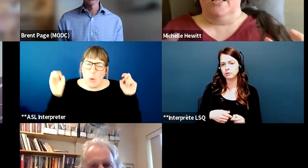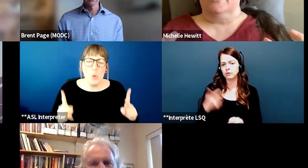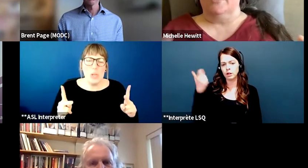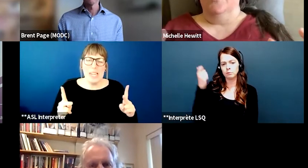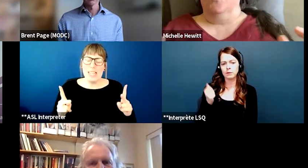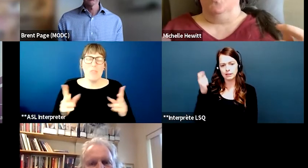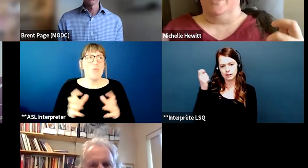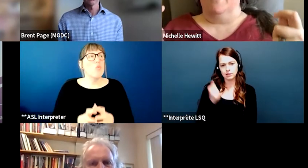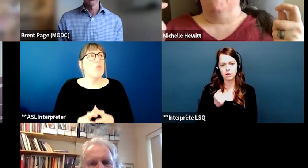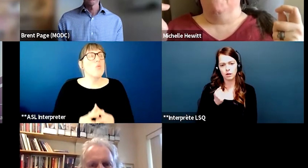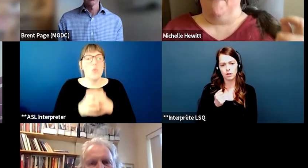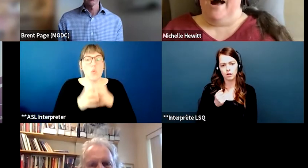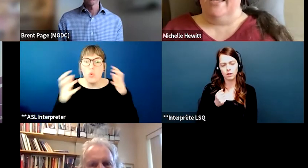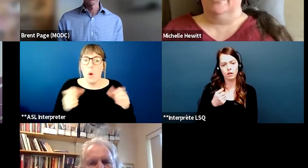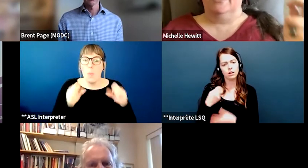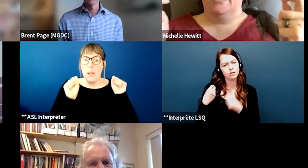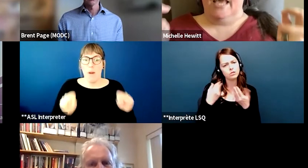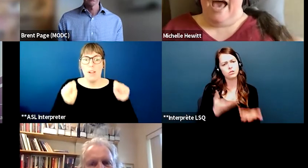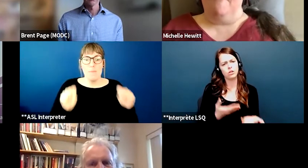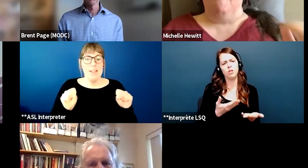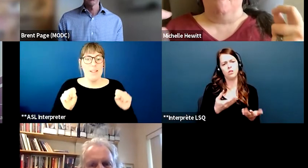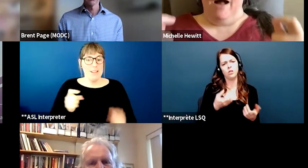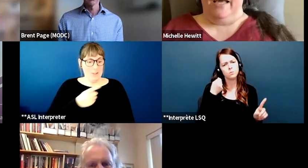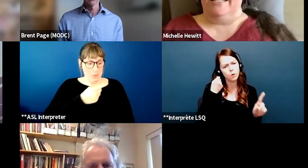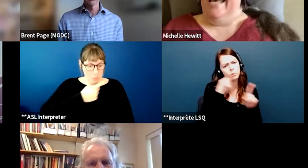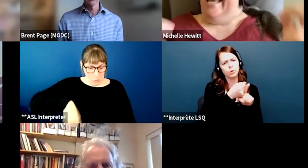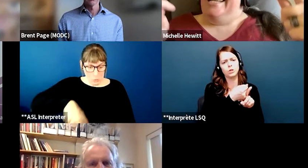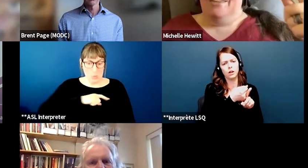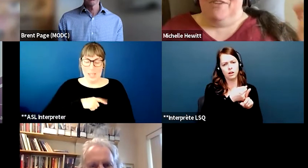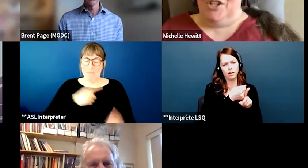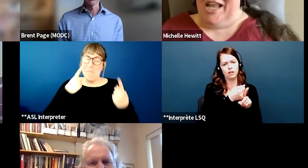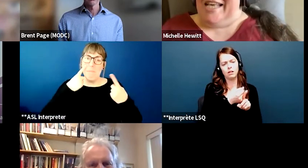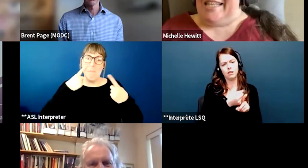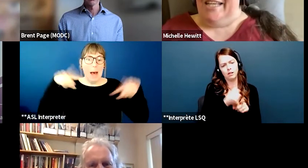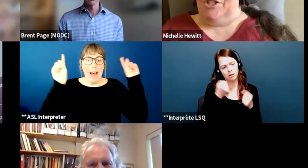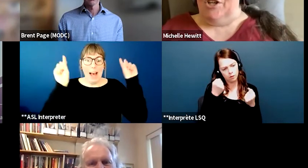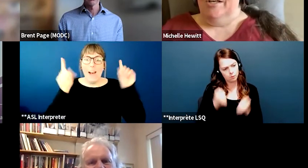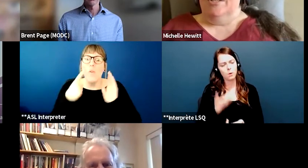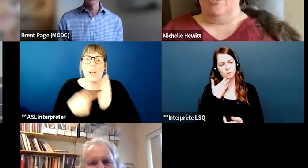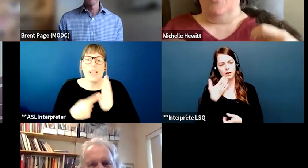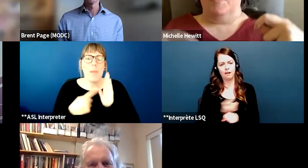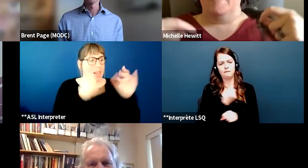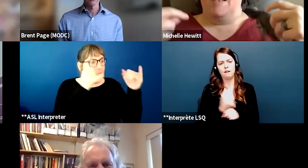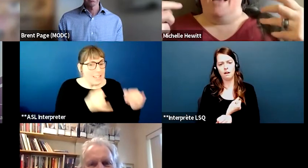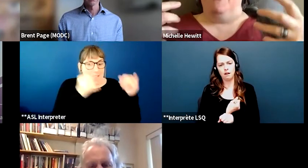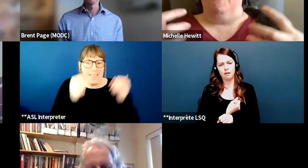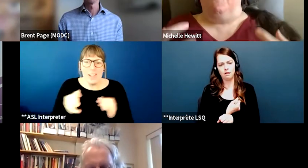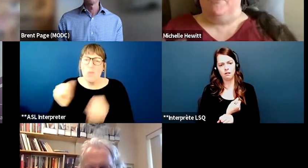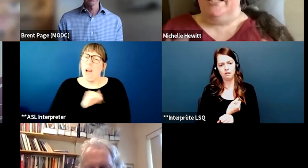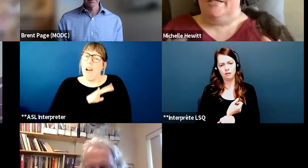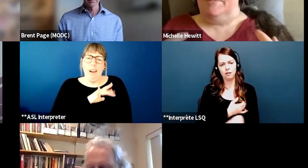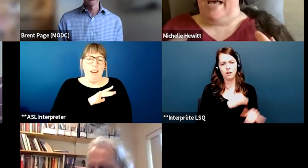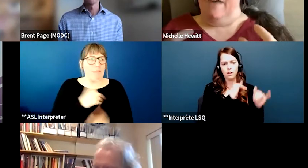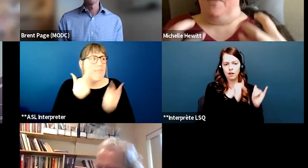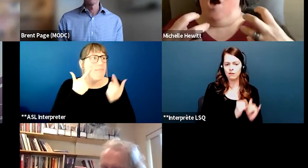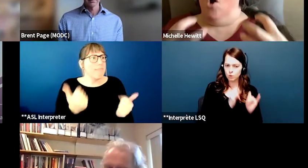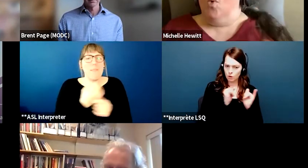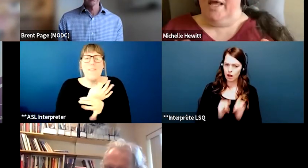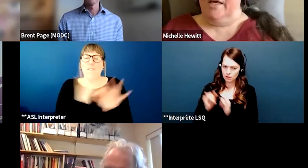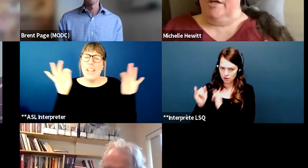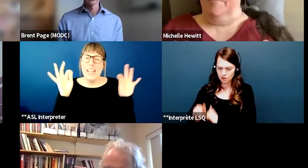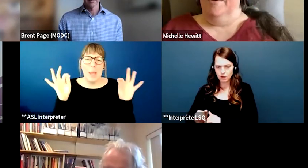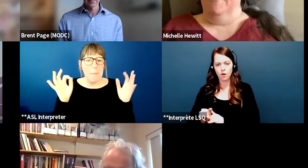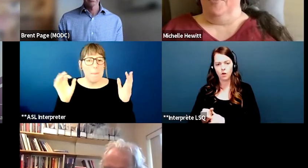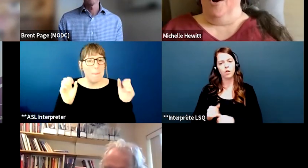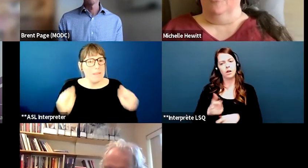many things that we can finally get right. Individualization, so that people have the freedom to have their